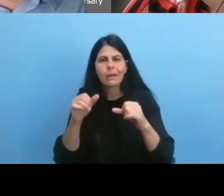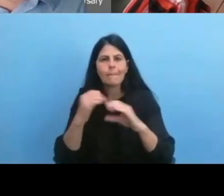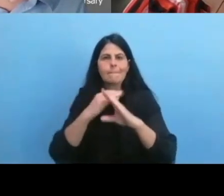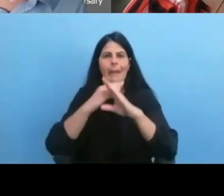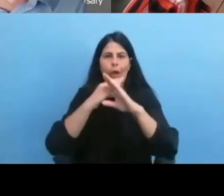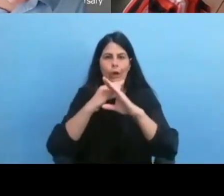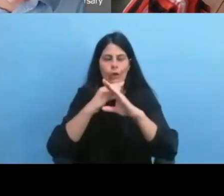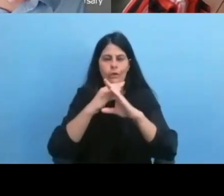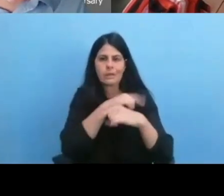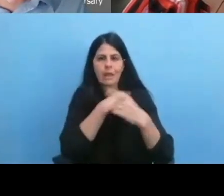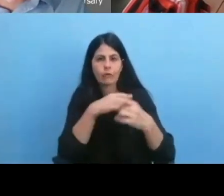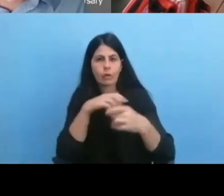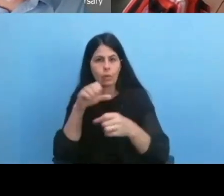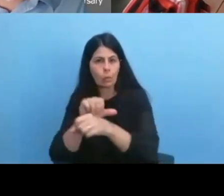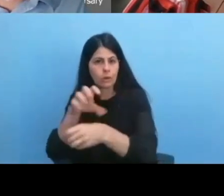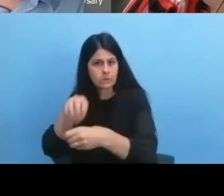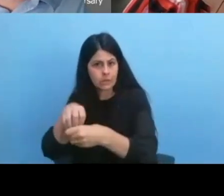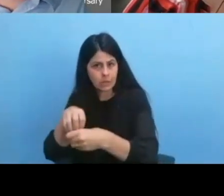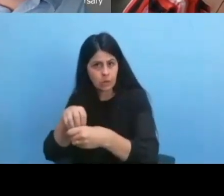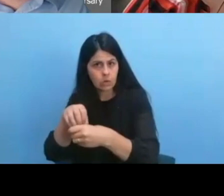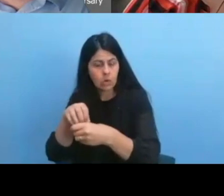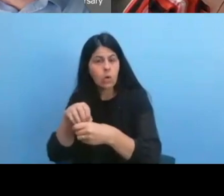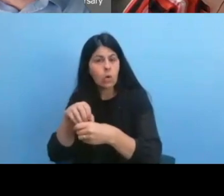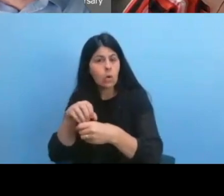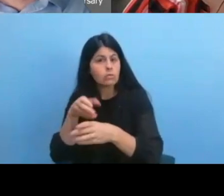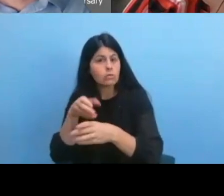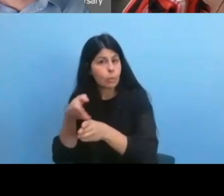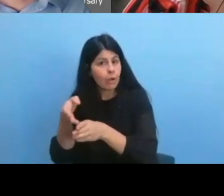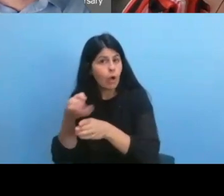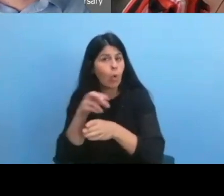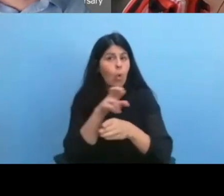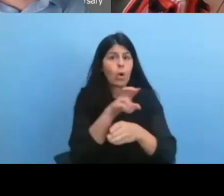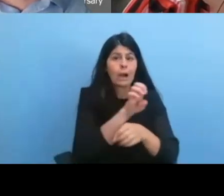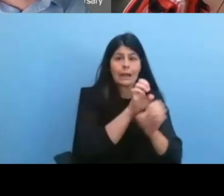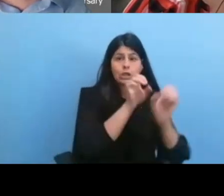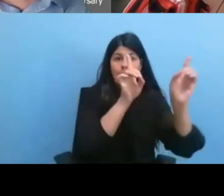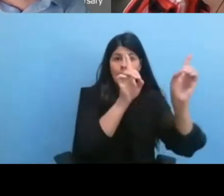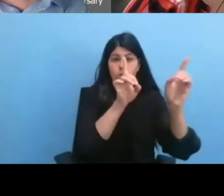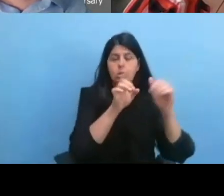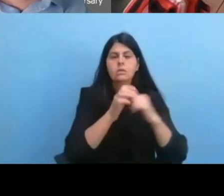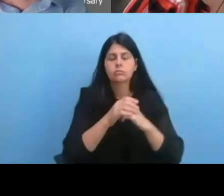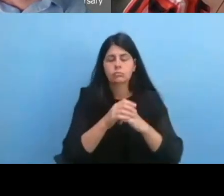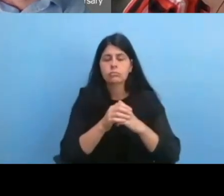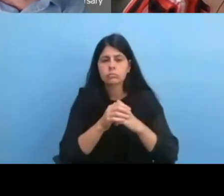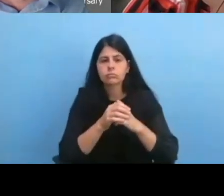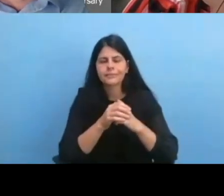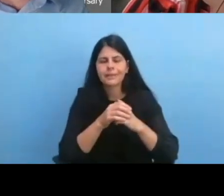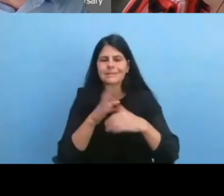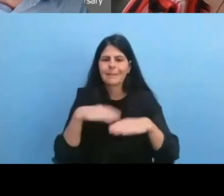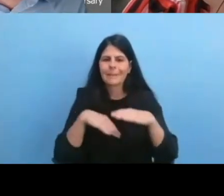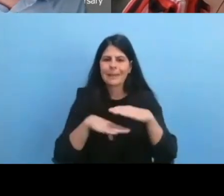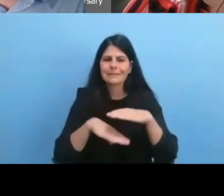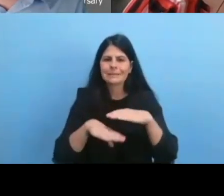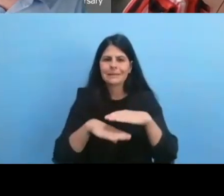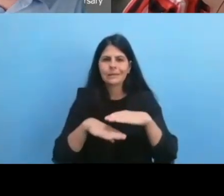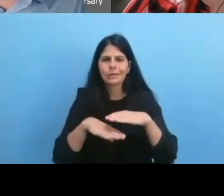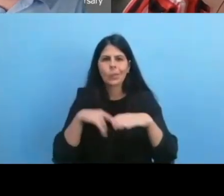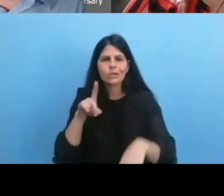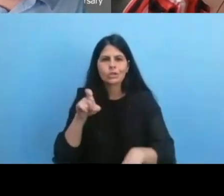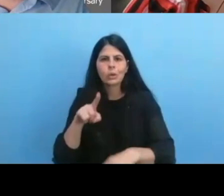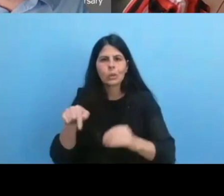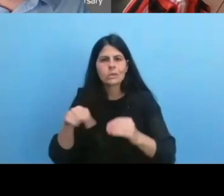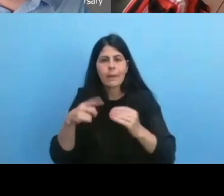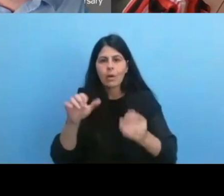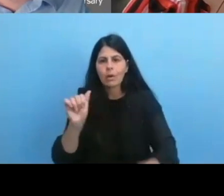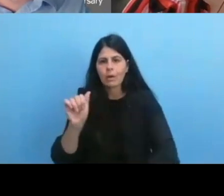or during your education. And I think that fits in here because our base question here was about ableism, right?